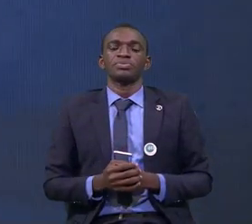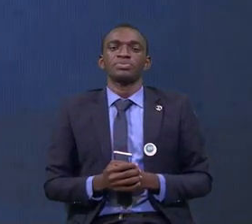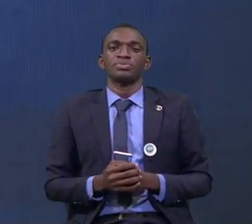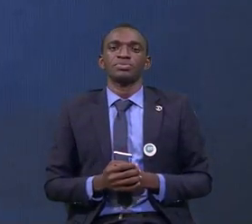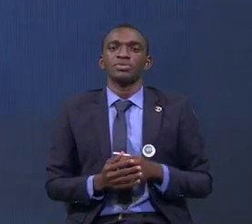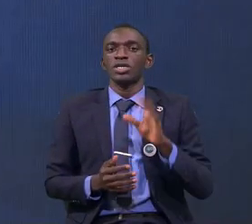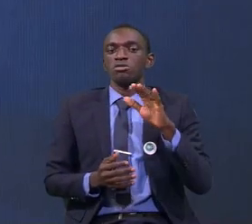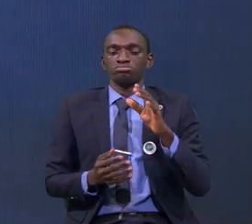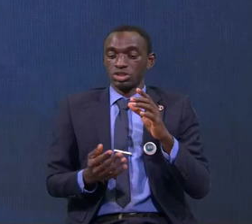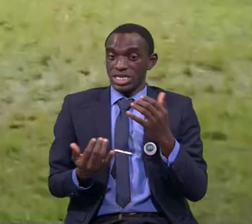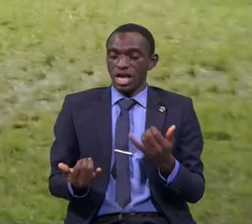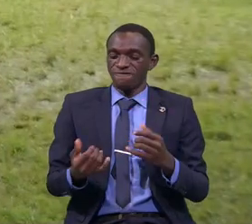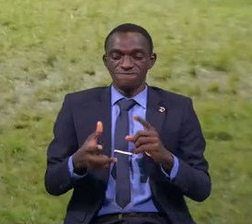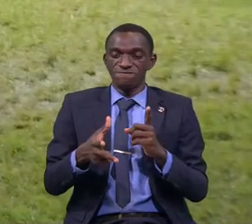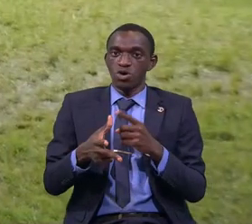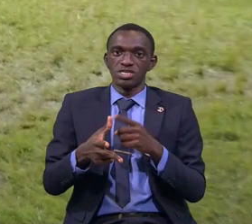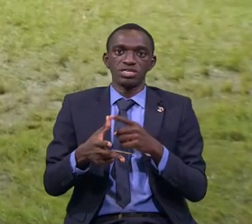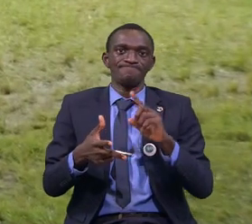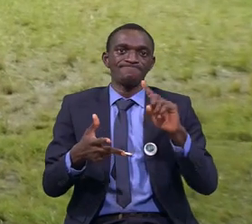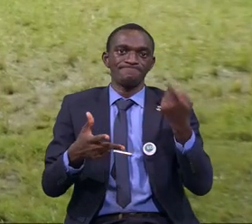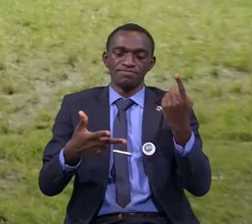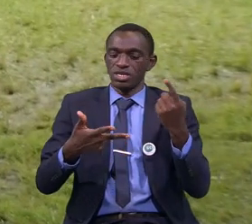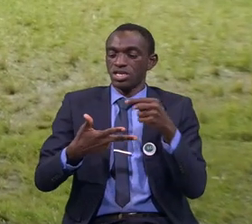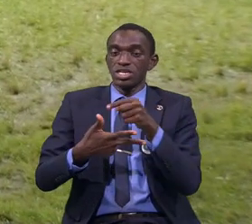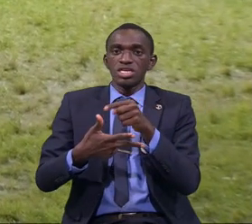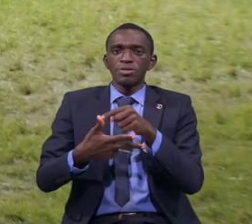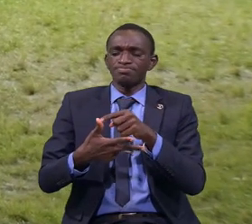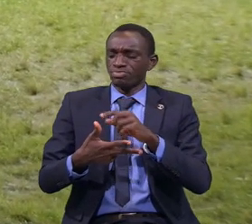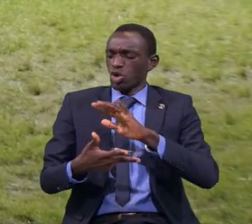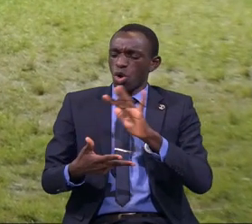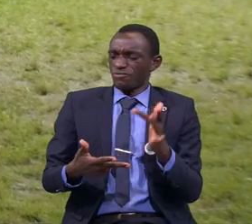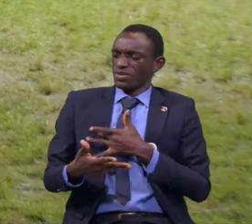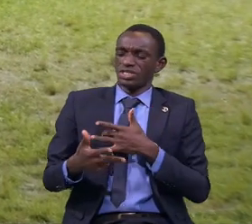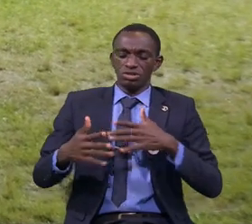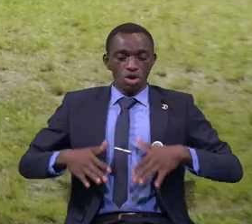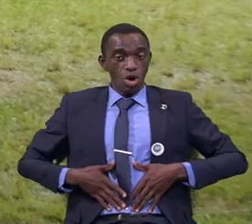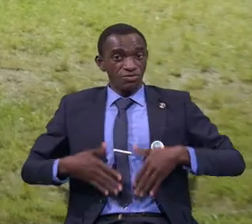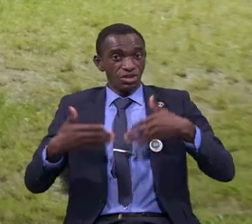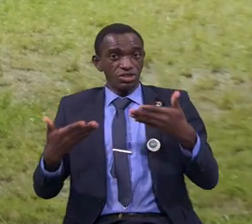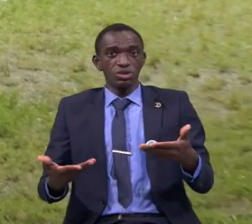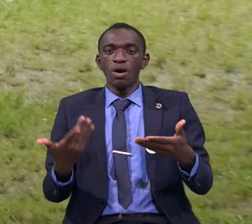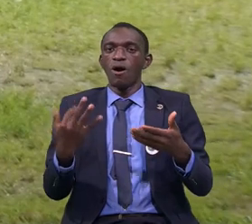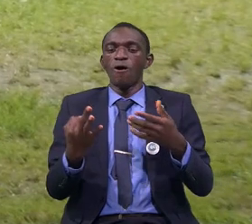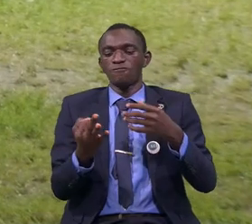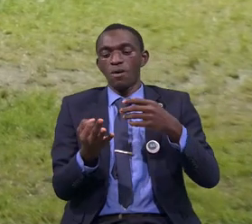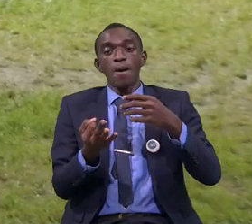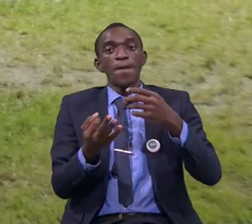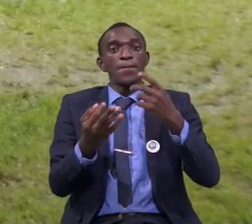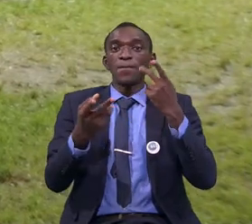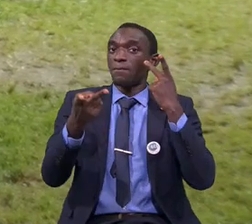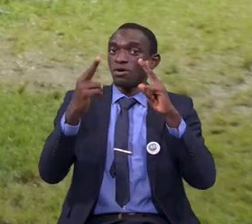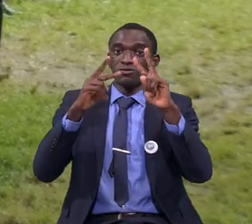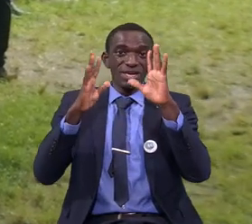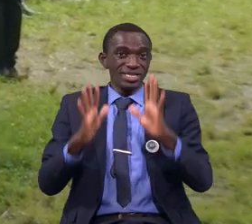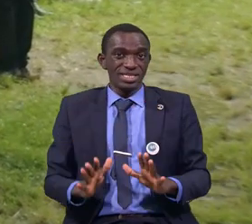Let's come to number one. The convicting confession of prophet, prince, penitent.